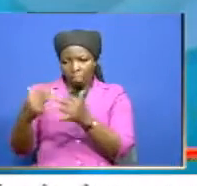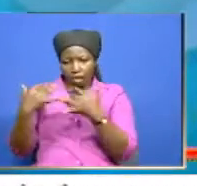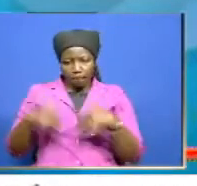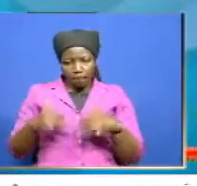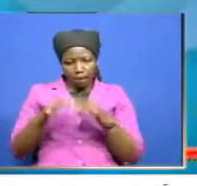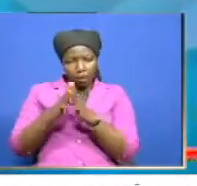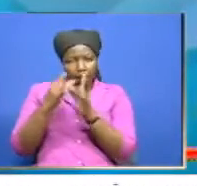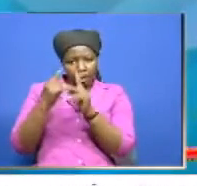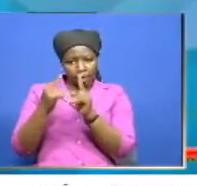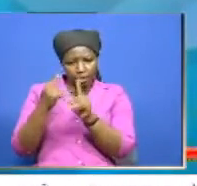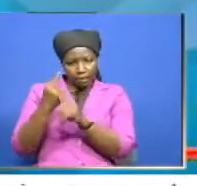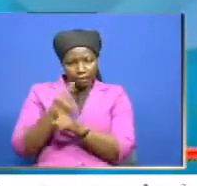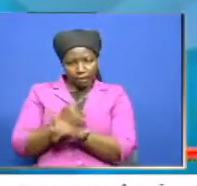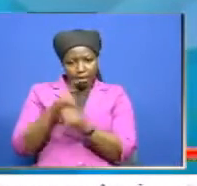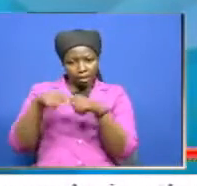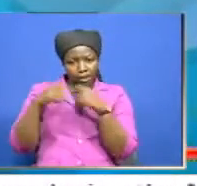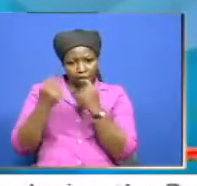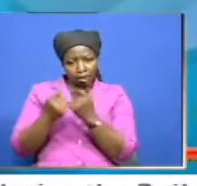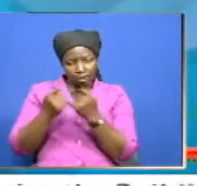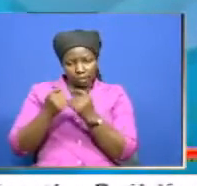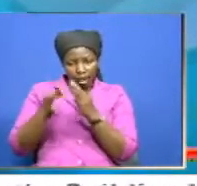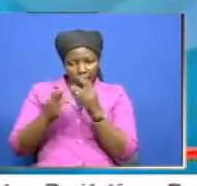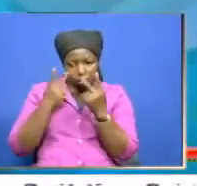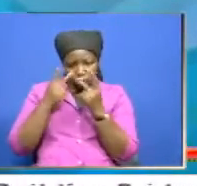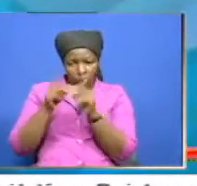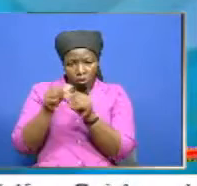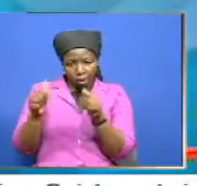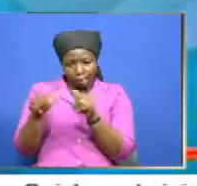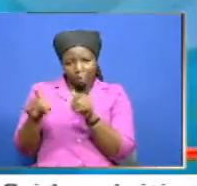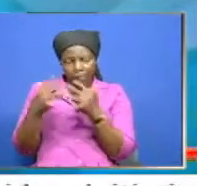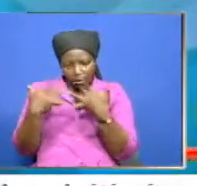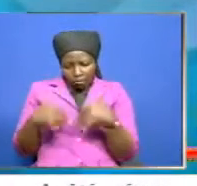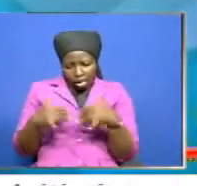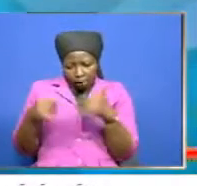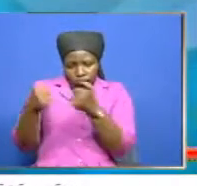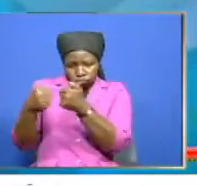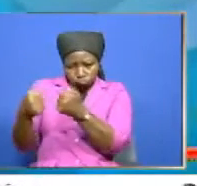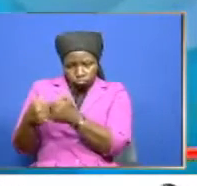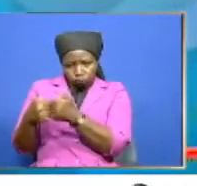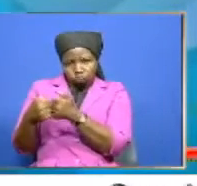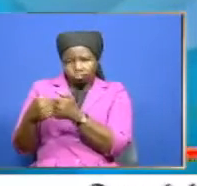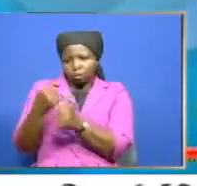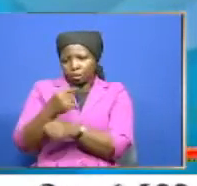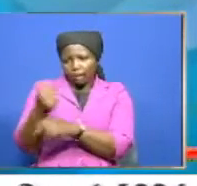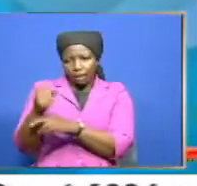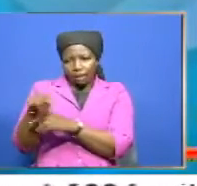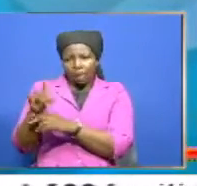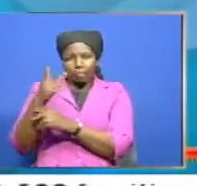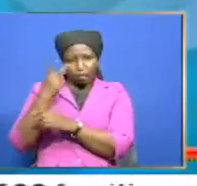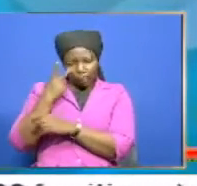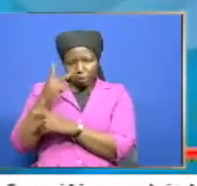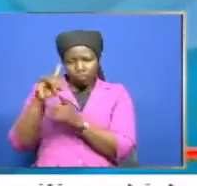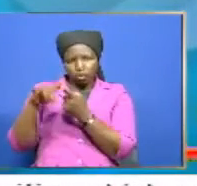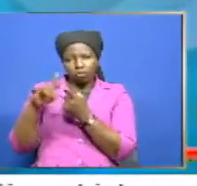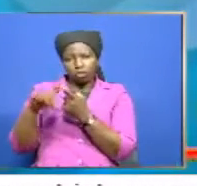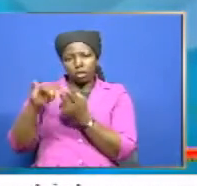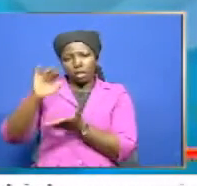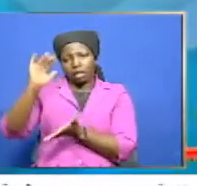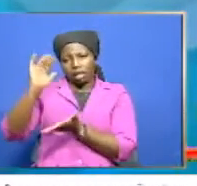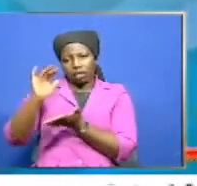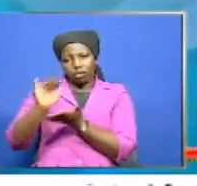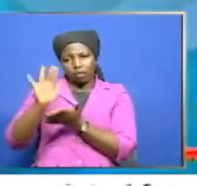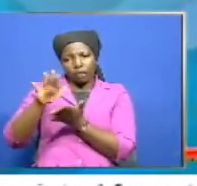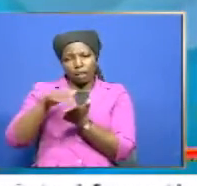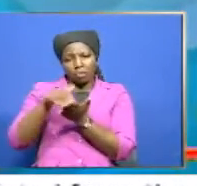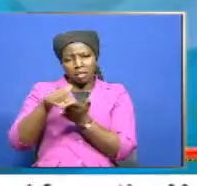along both, I think they play according to who they're playing, and they seem to minimize their